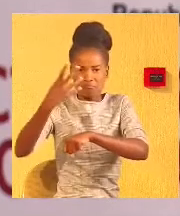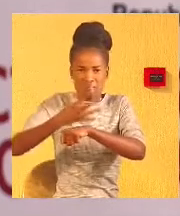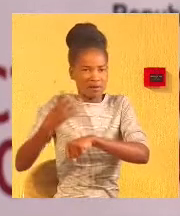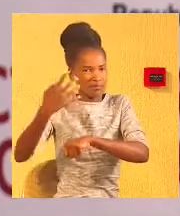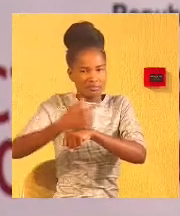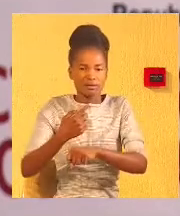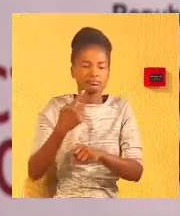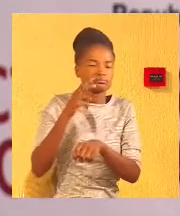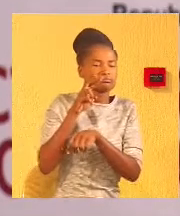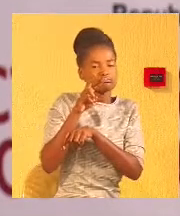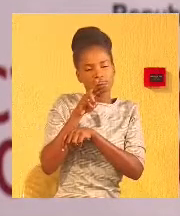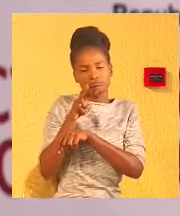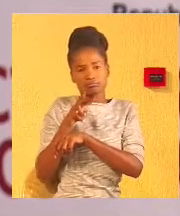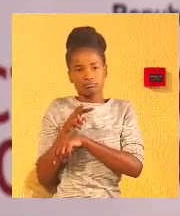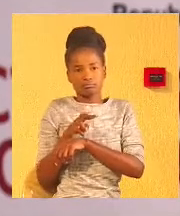is the